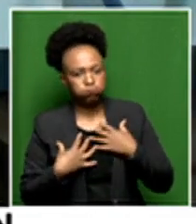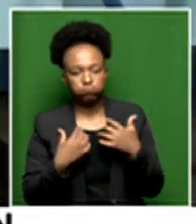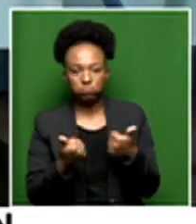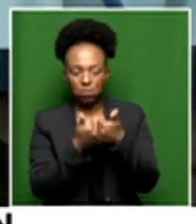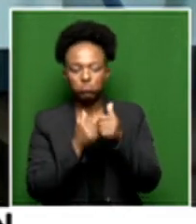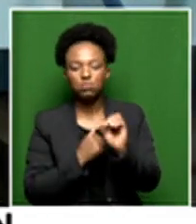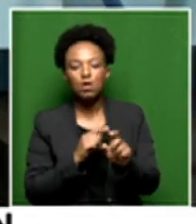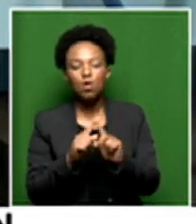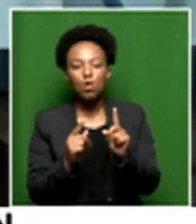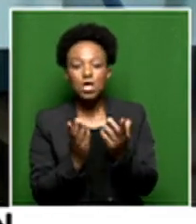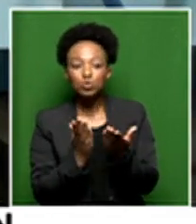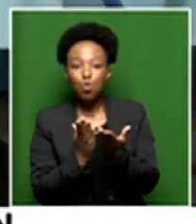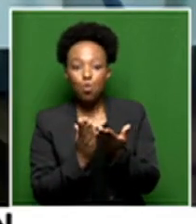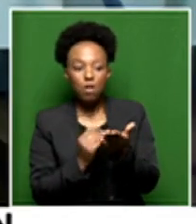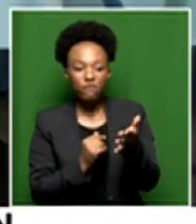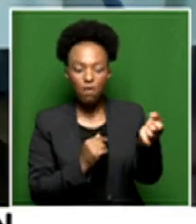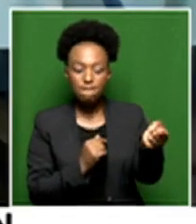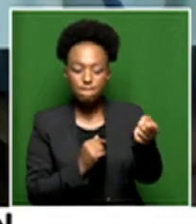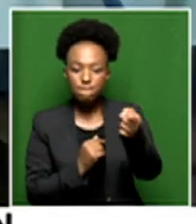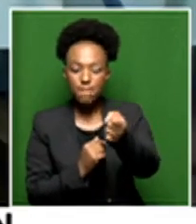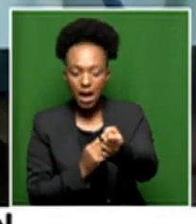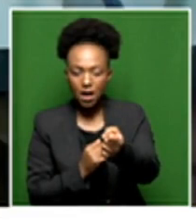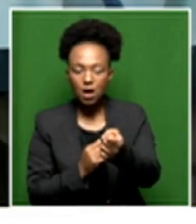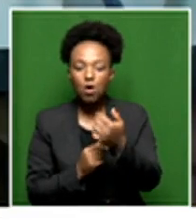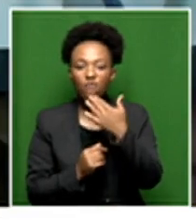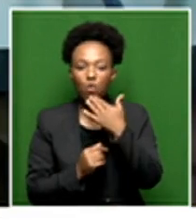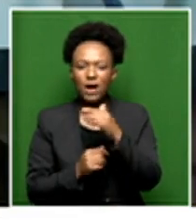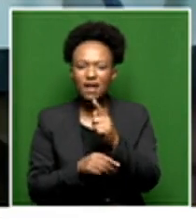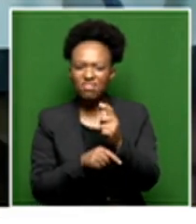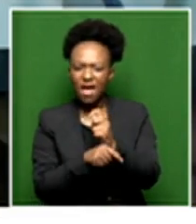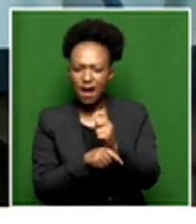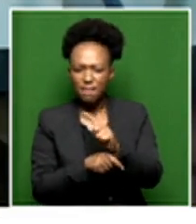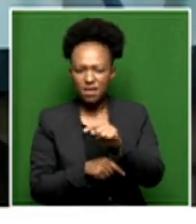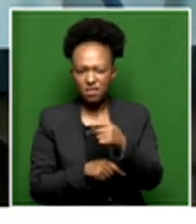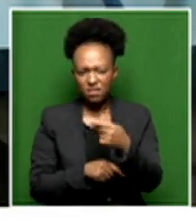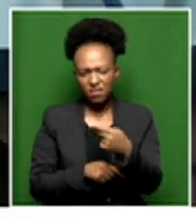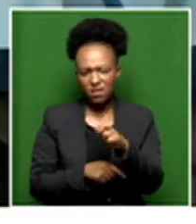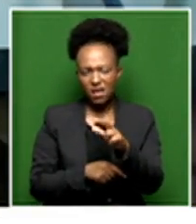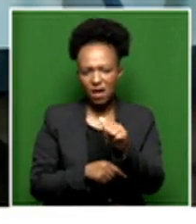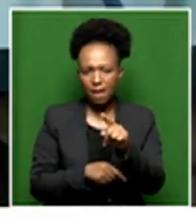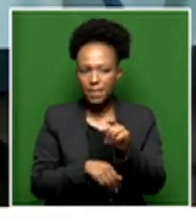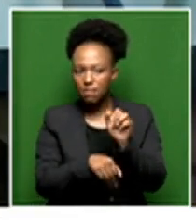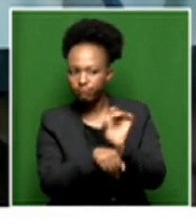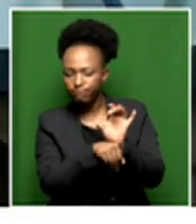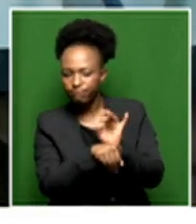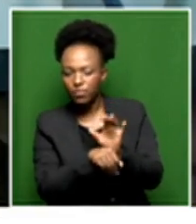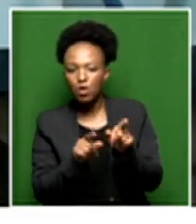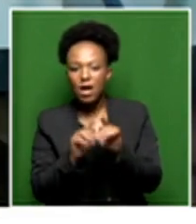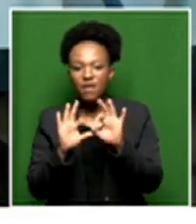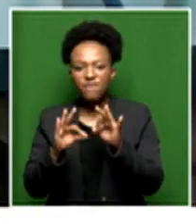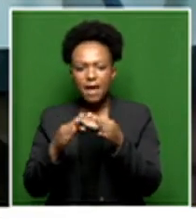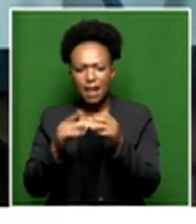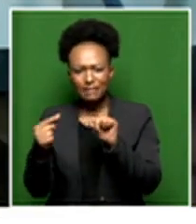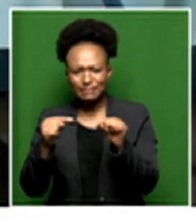require specific school placement or therapy appointments. And many times within the family, there's a lot of disagreement that